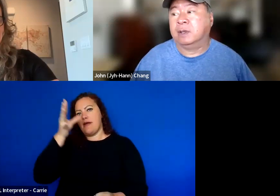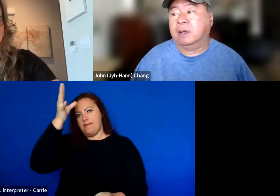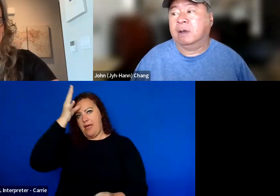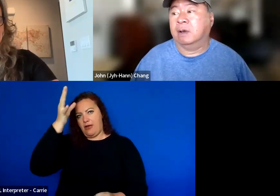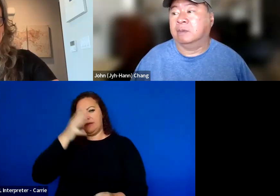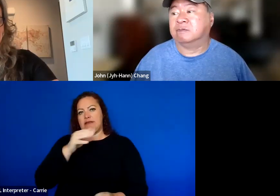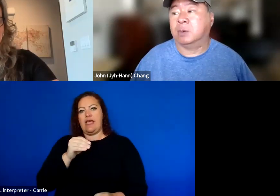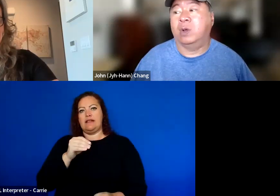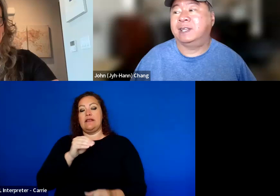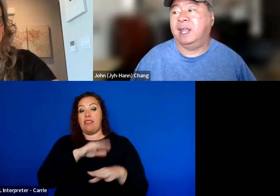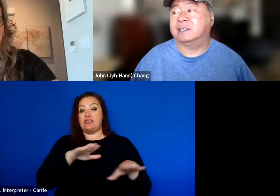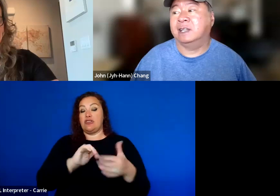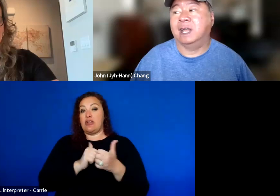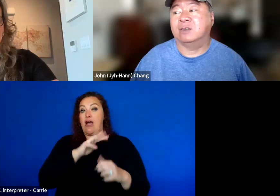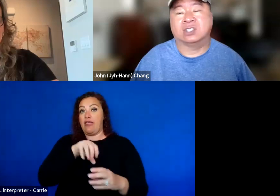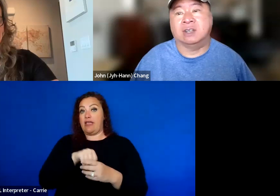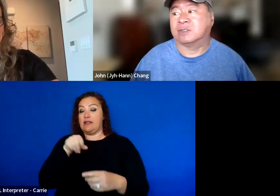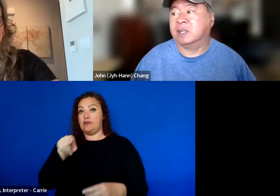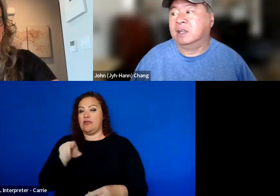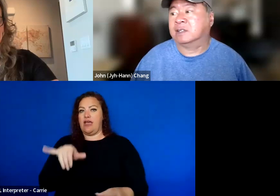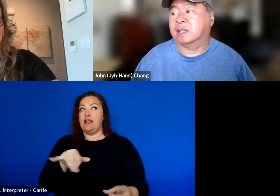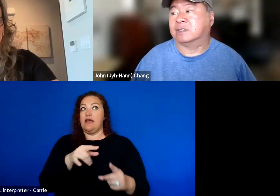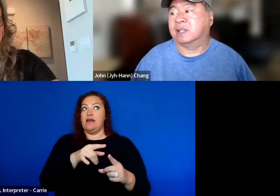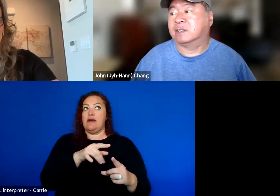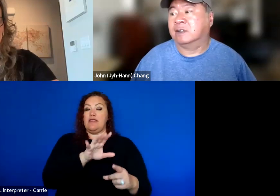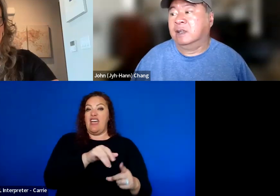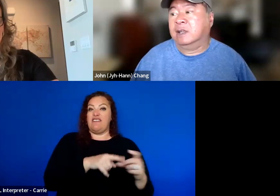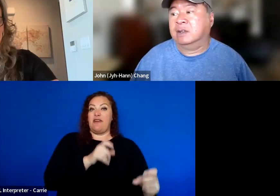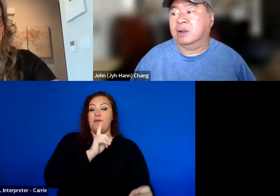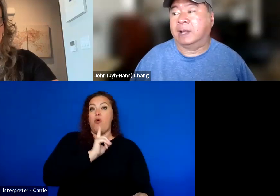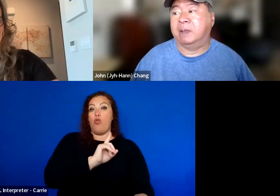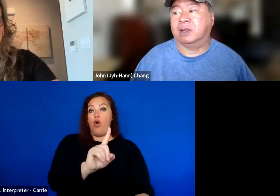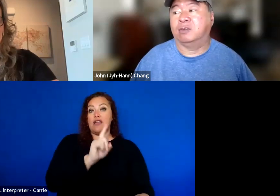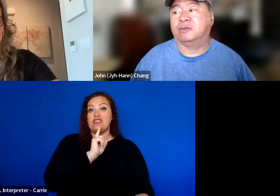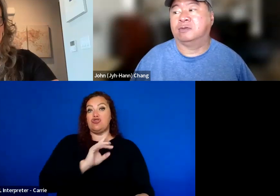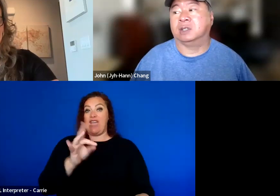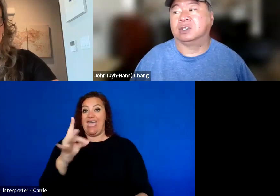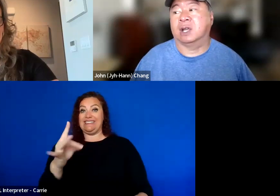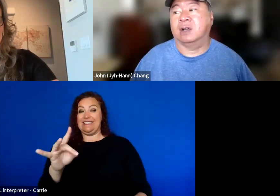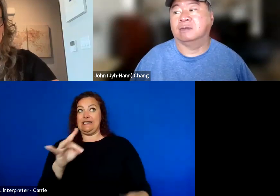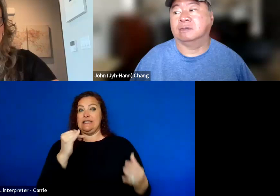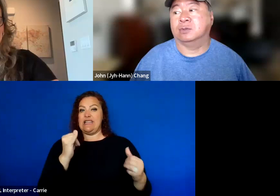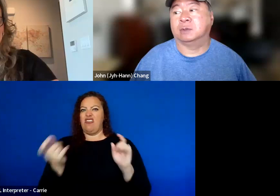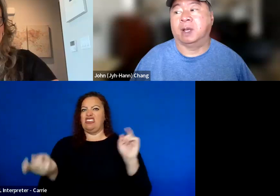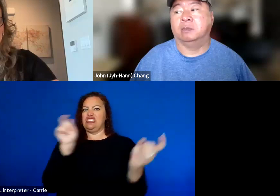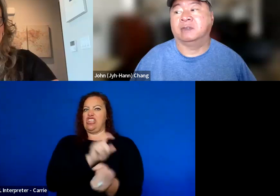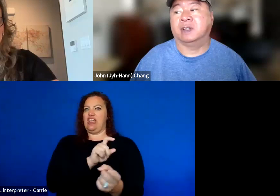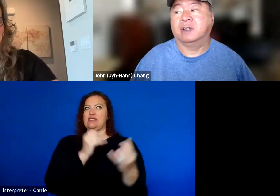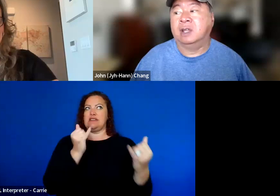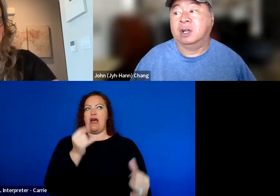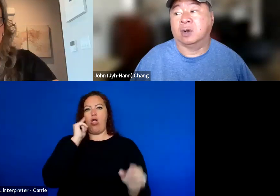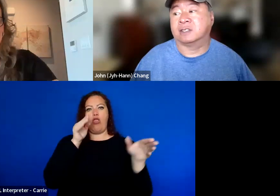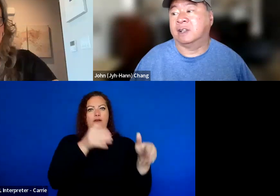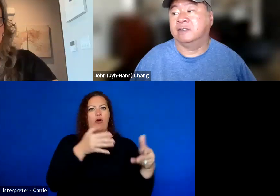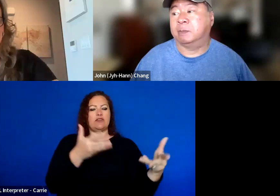children. From 1 to 18, now it shifts. It says, let's, look at mental health for the child with spinal